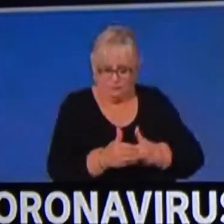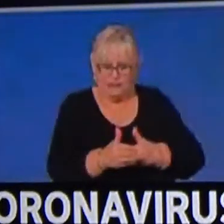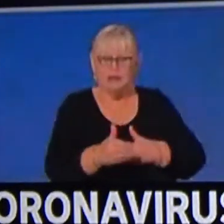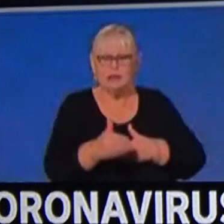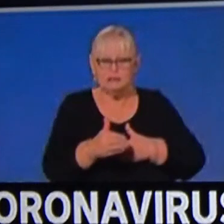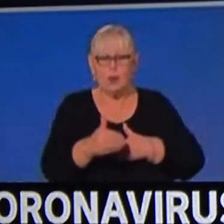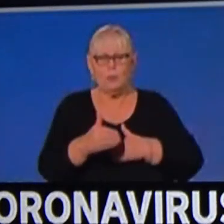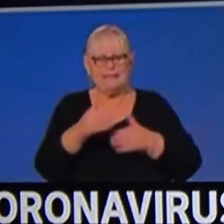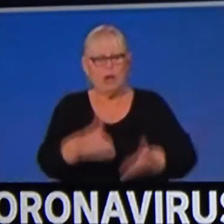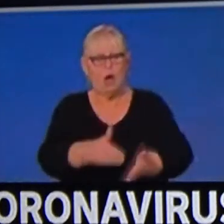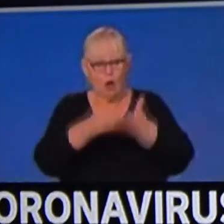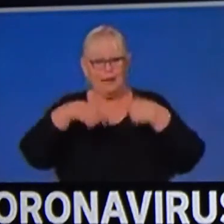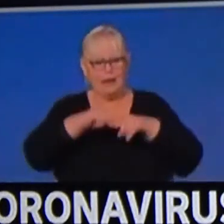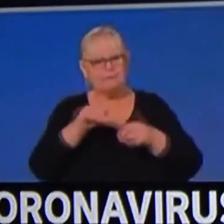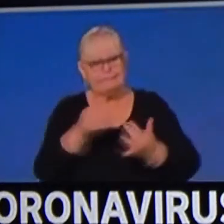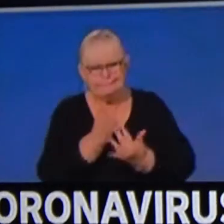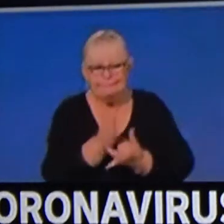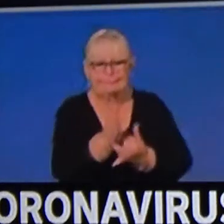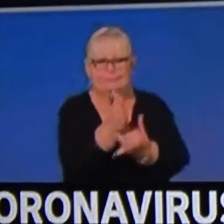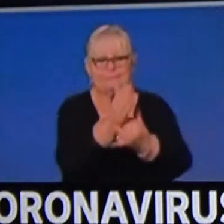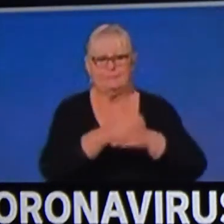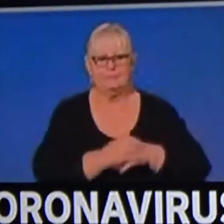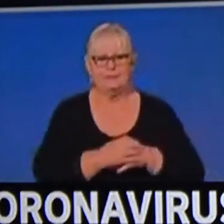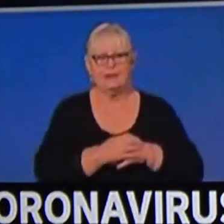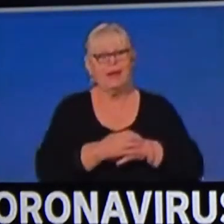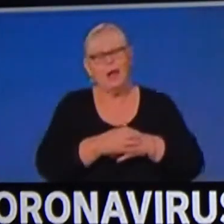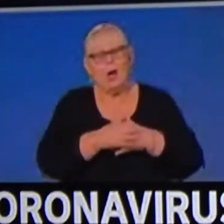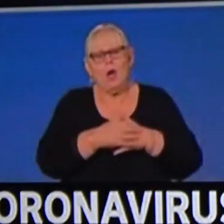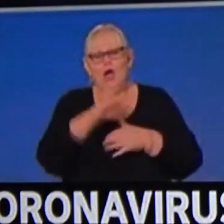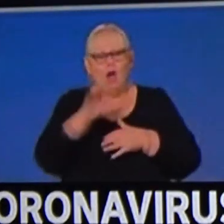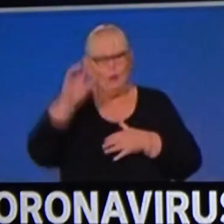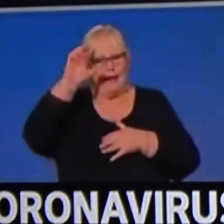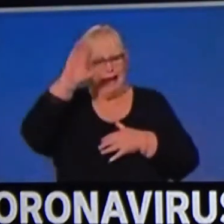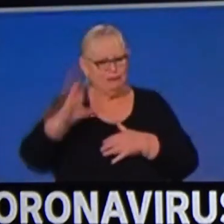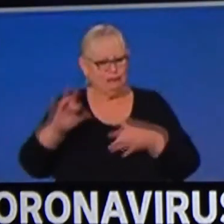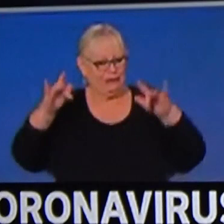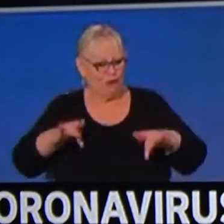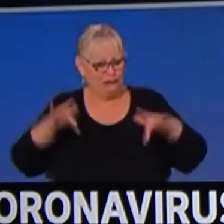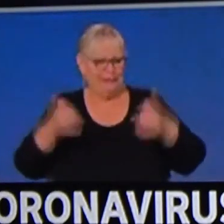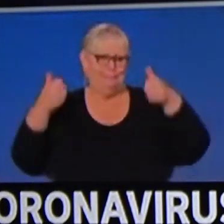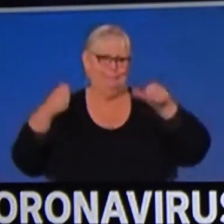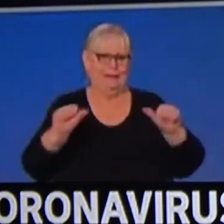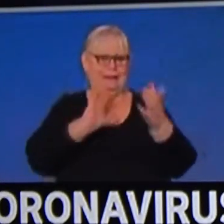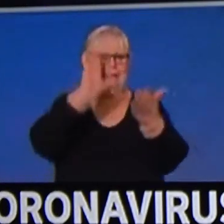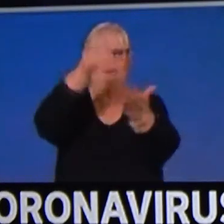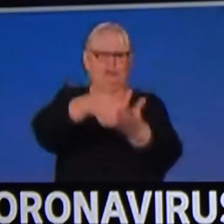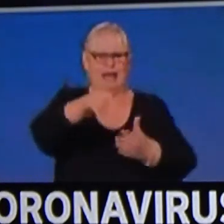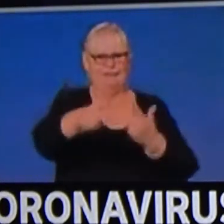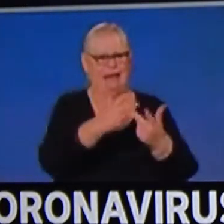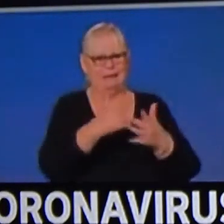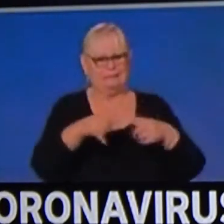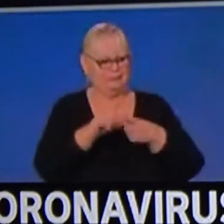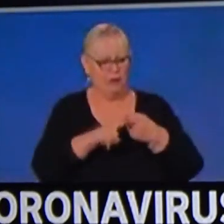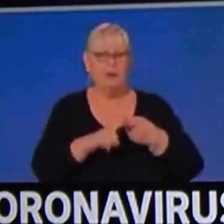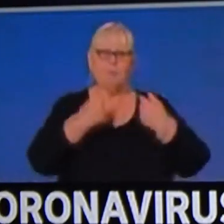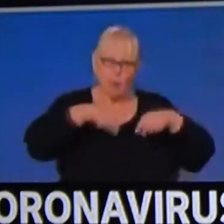find the road out. Now, whether we do or not, no country has at this point, but this is our goal, to ensure that we can get